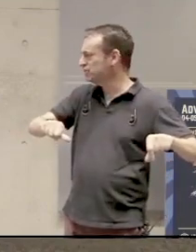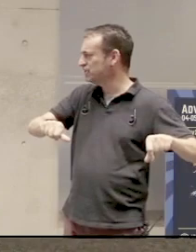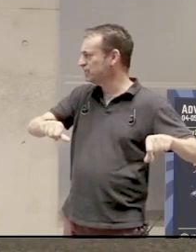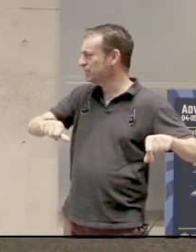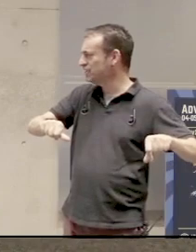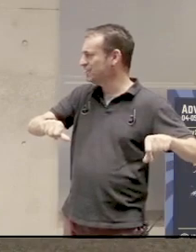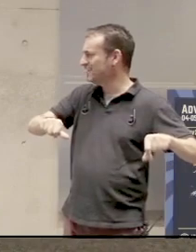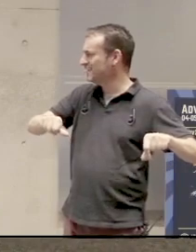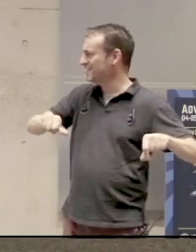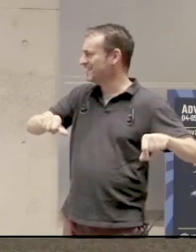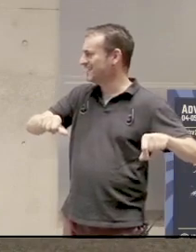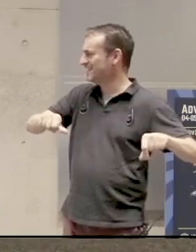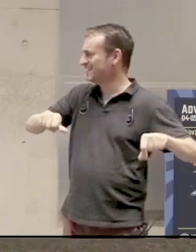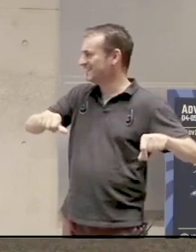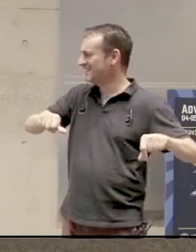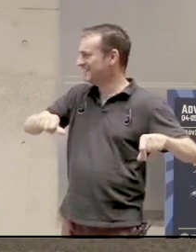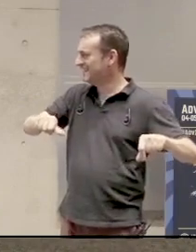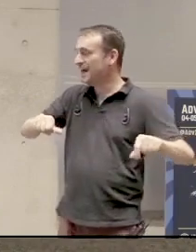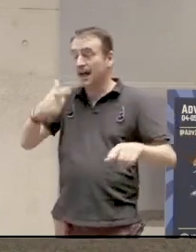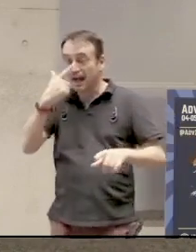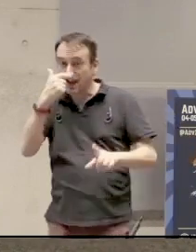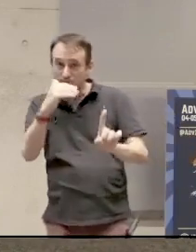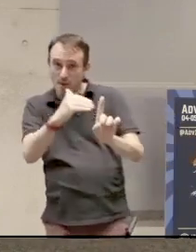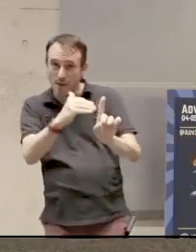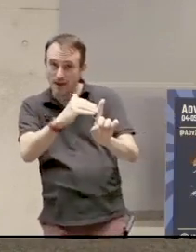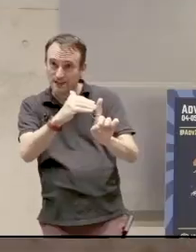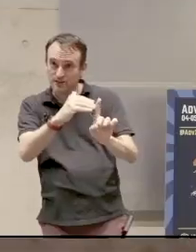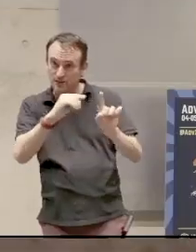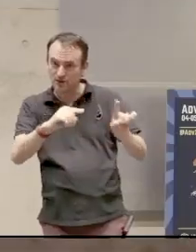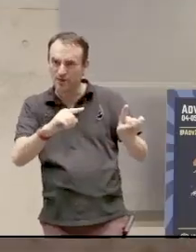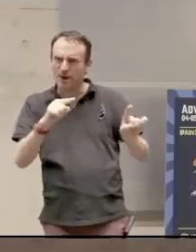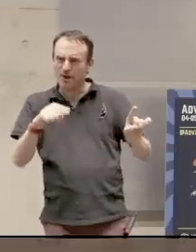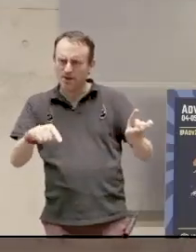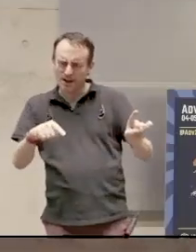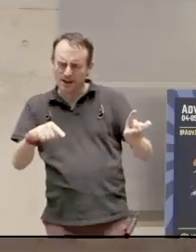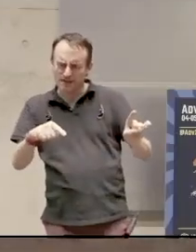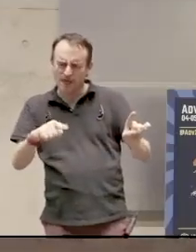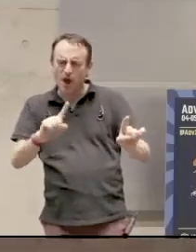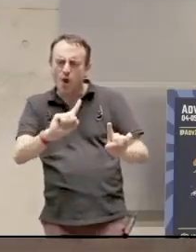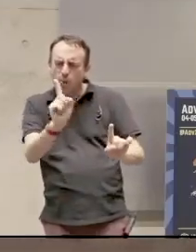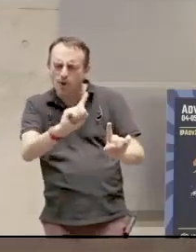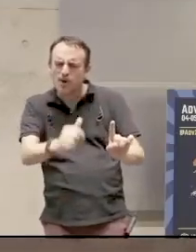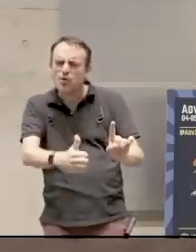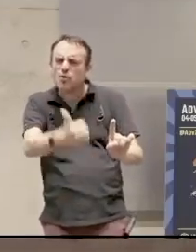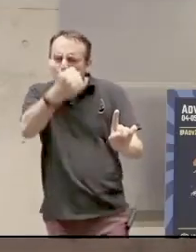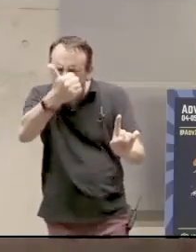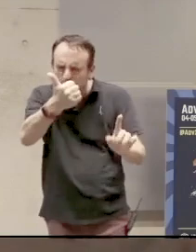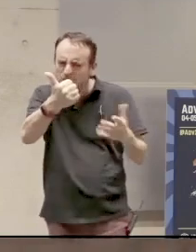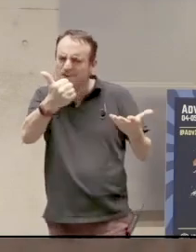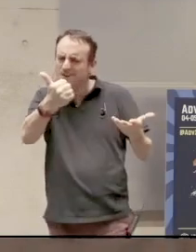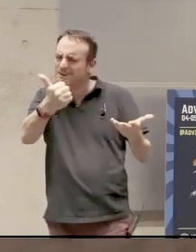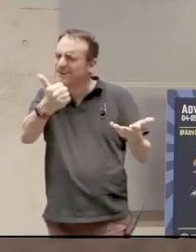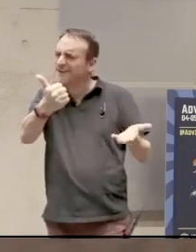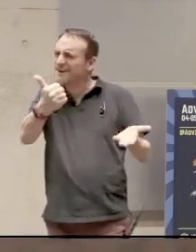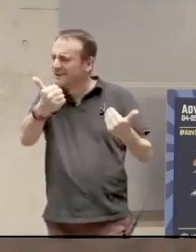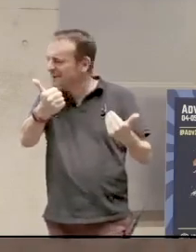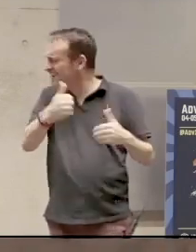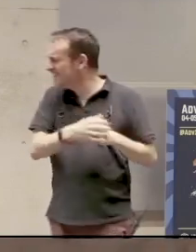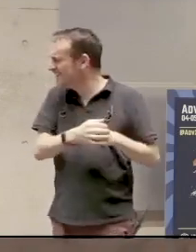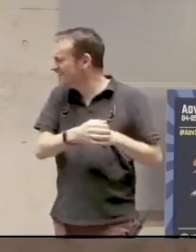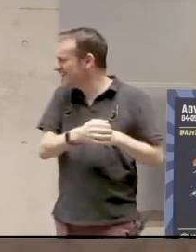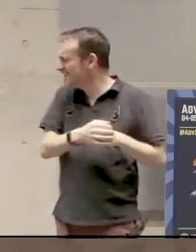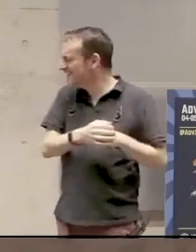Yeah. Can I remind you that you're in the what's good about it section? No, I've switched. Okay,